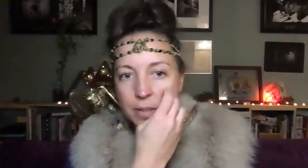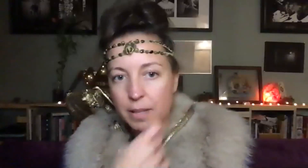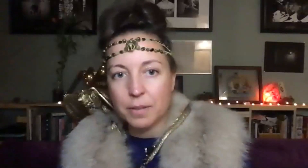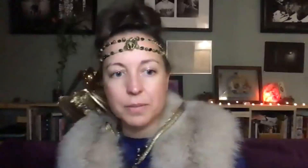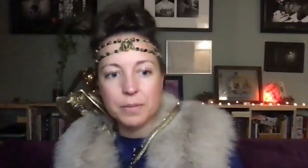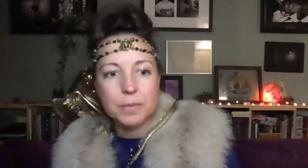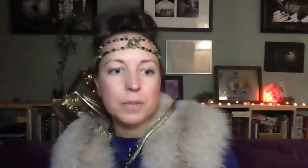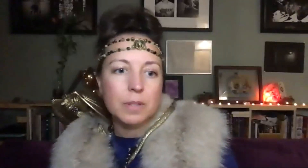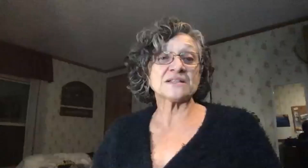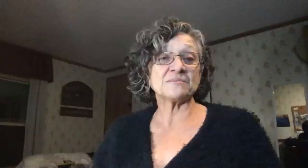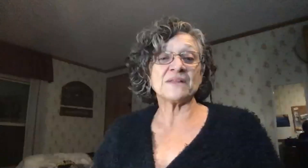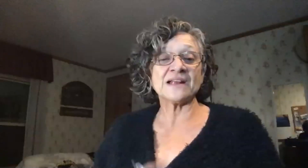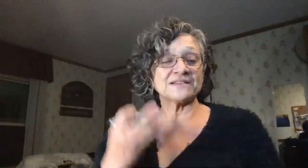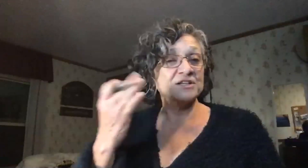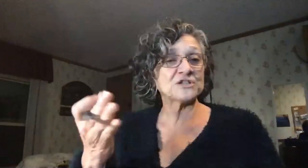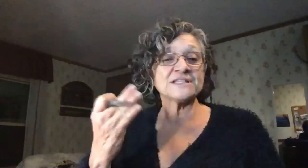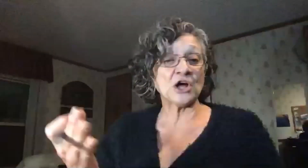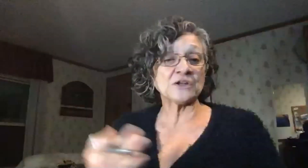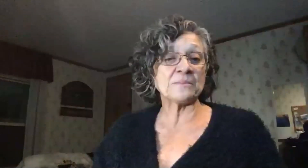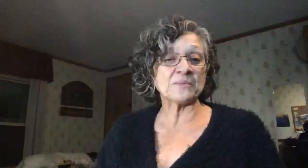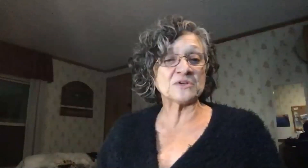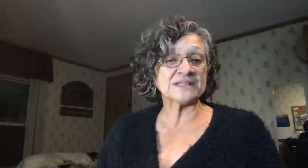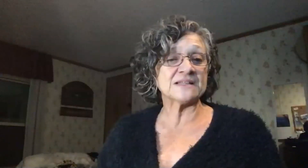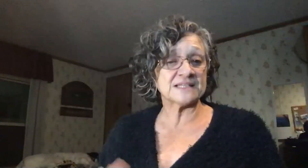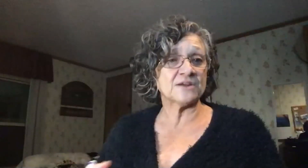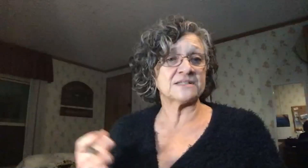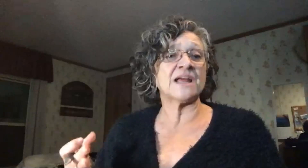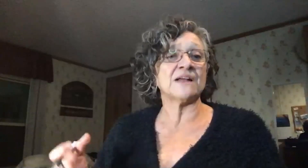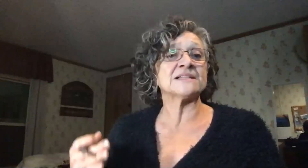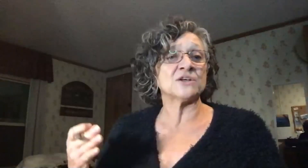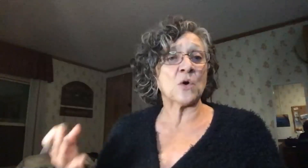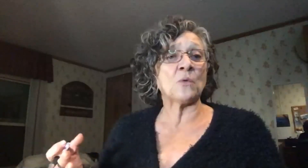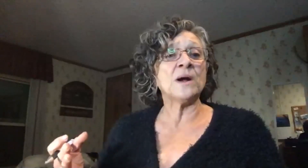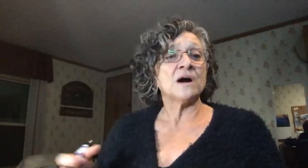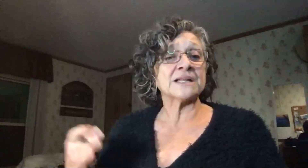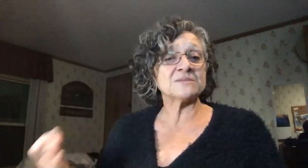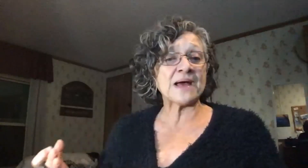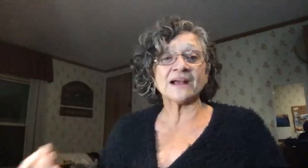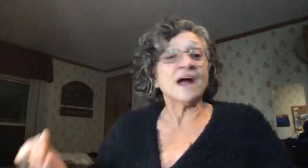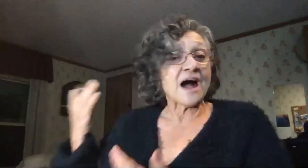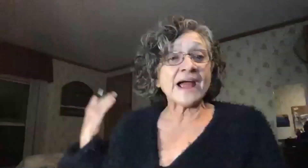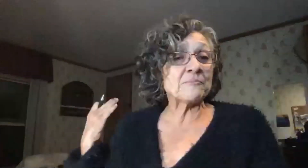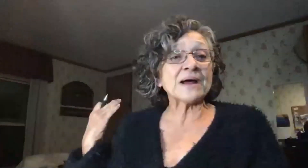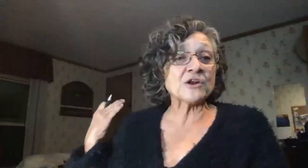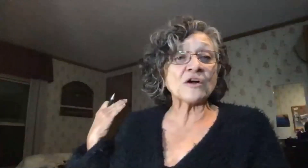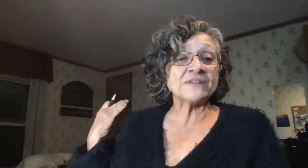drew the snail. That was really awesome. And that it just dawned on me when you said the snail has the home on its back. I bought an RV